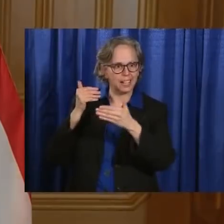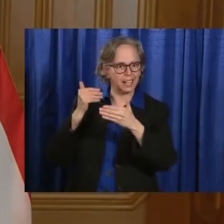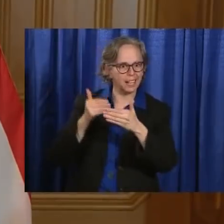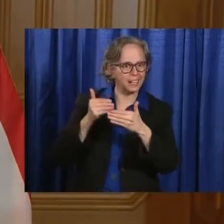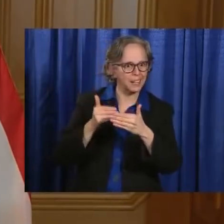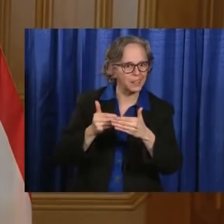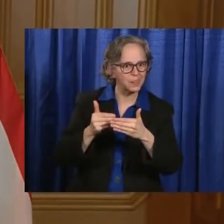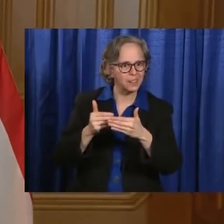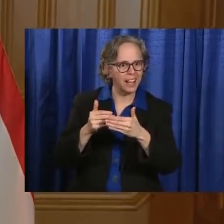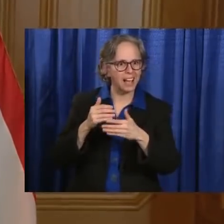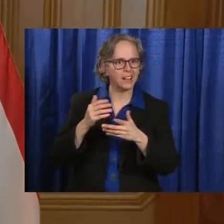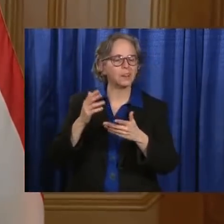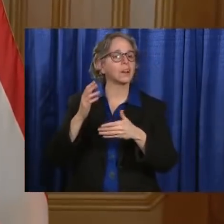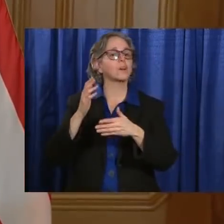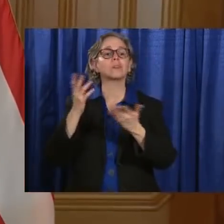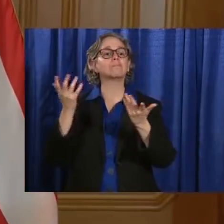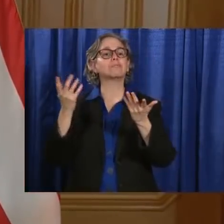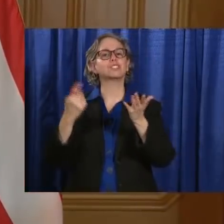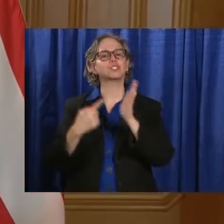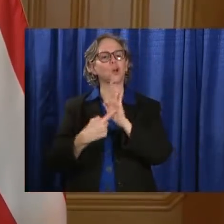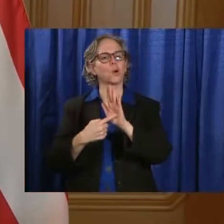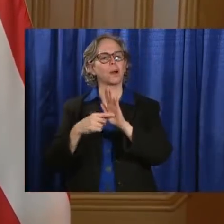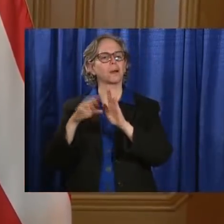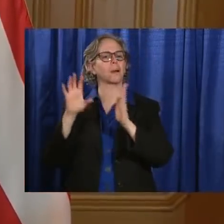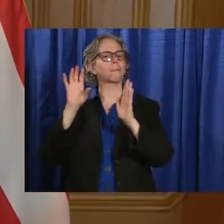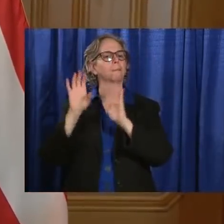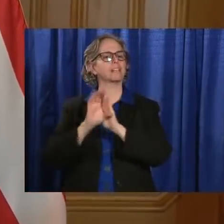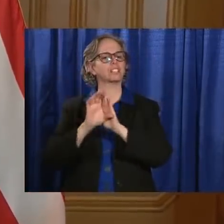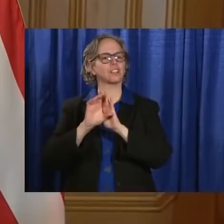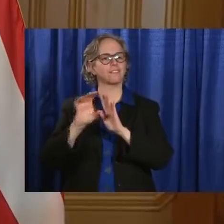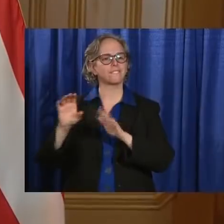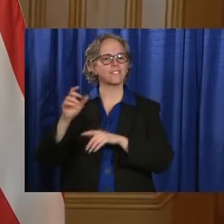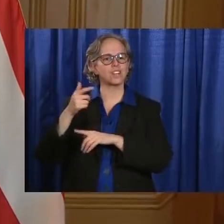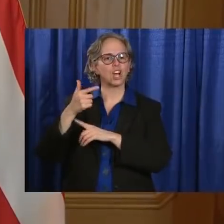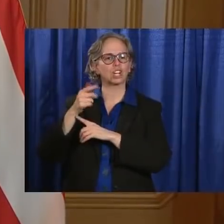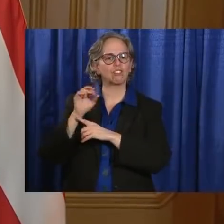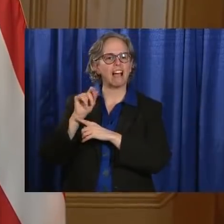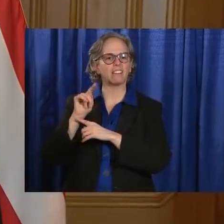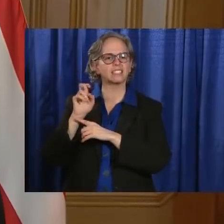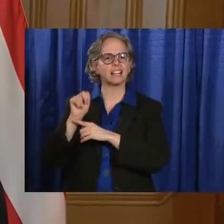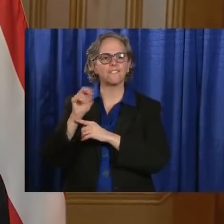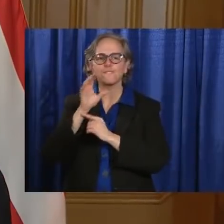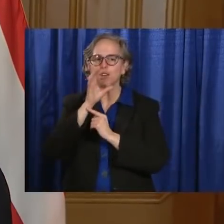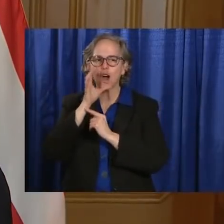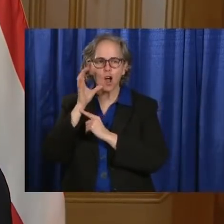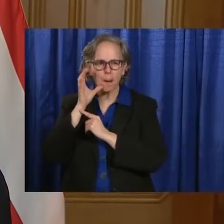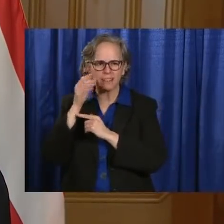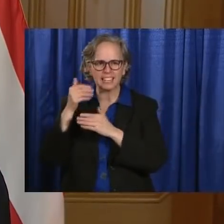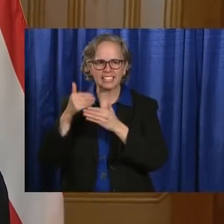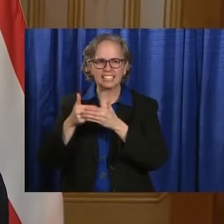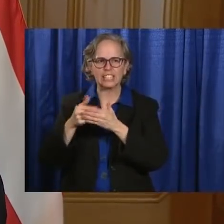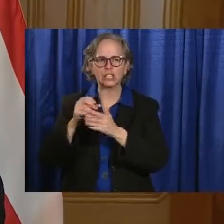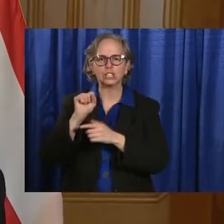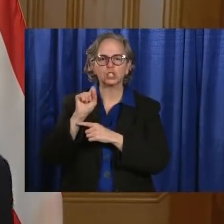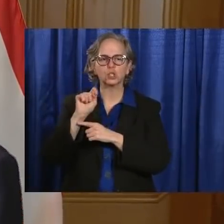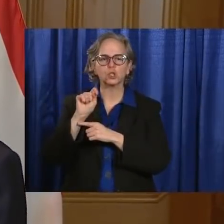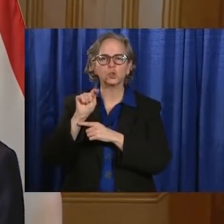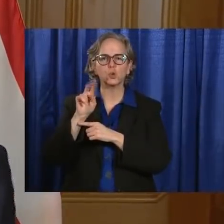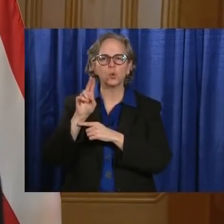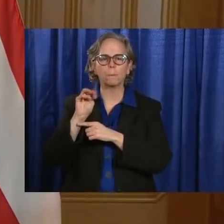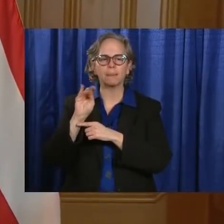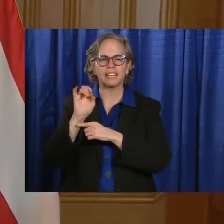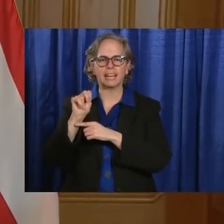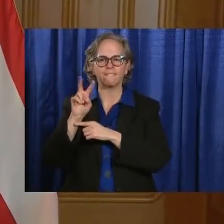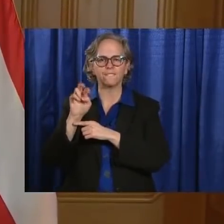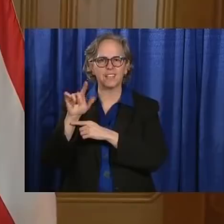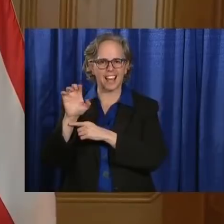picture from the Grafton Farm, which is near Steubenville, with the sign out there that says, "We